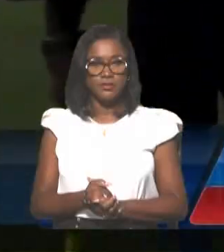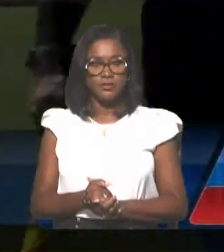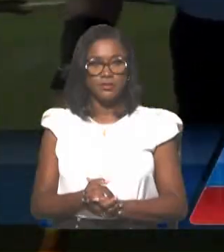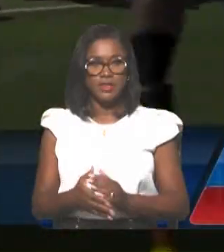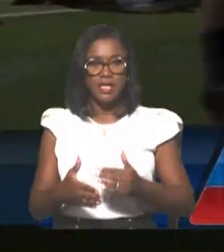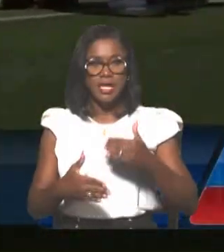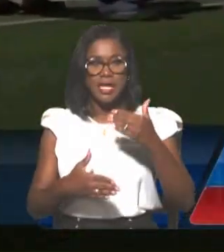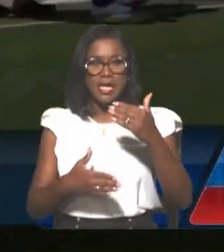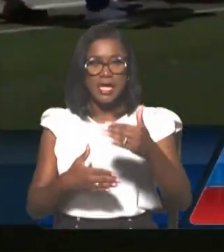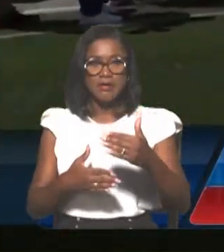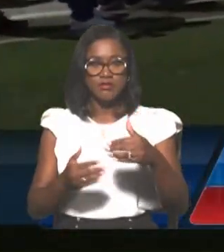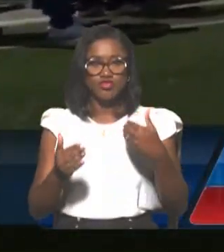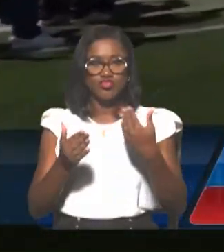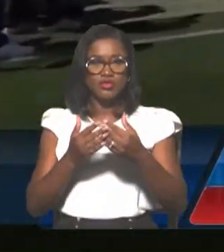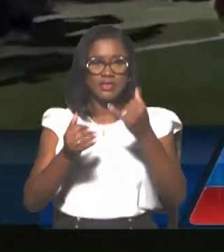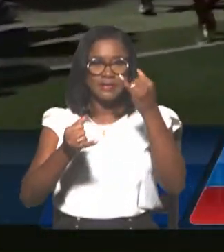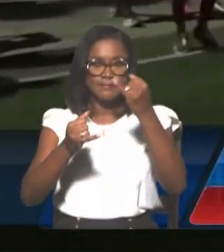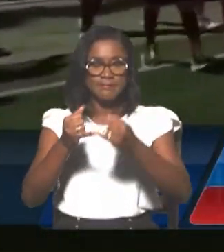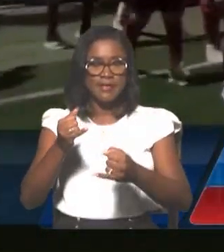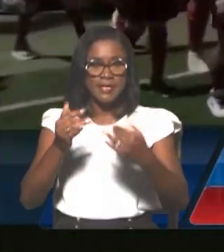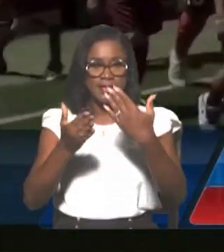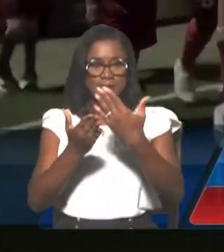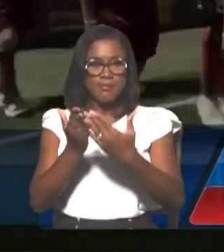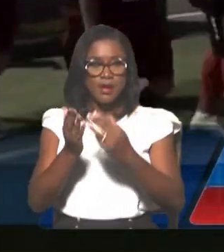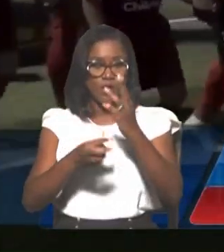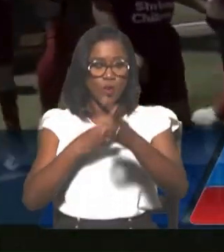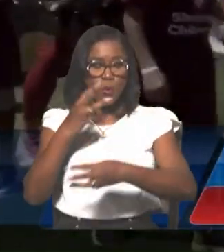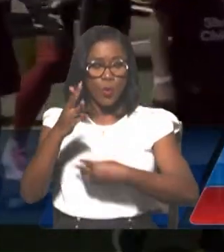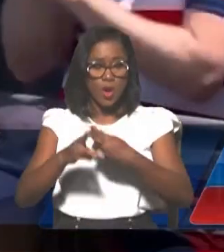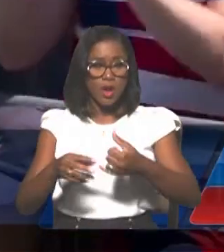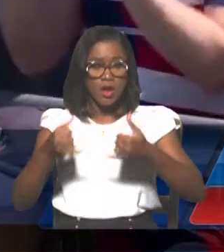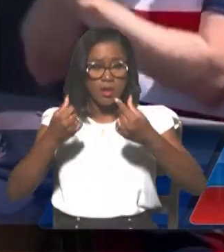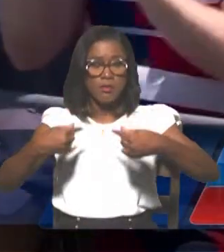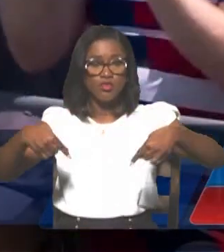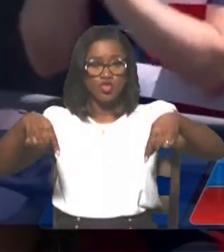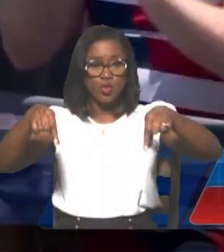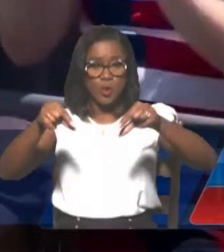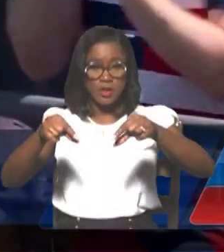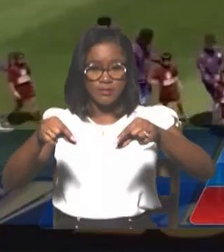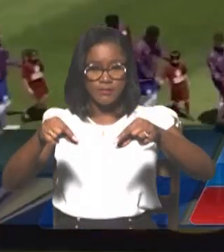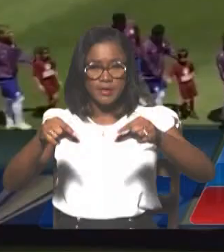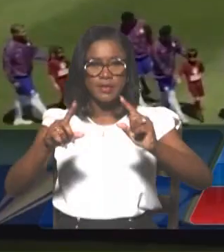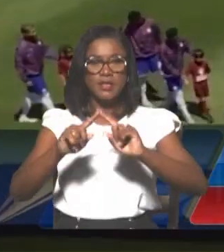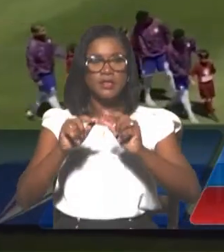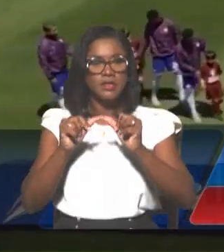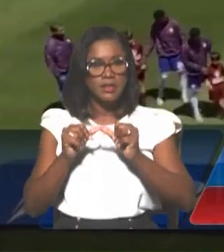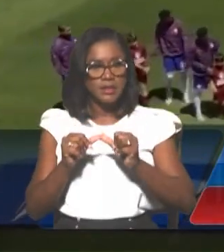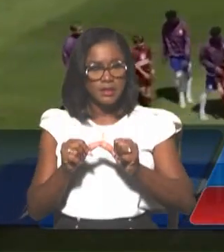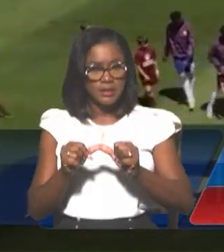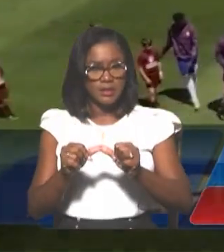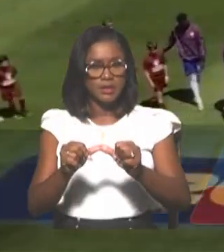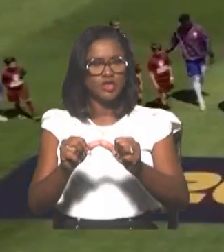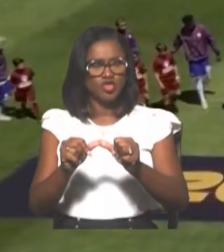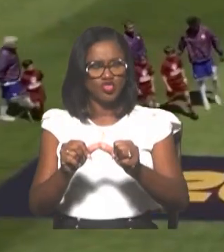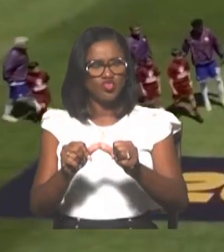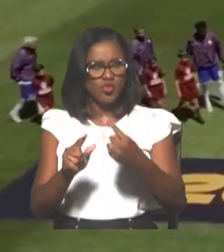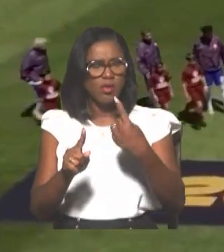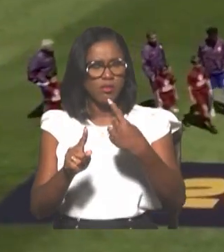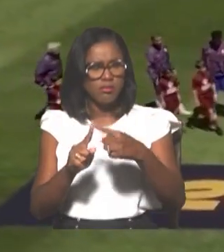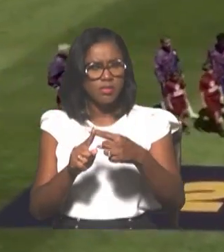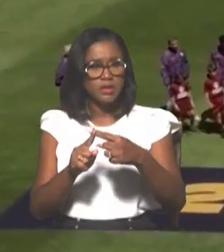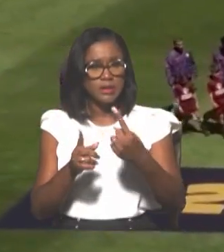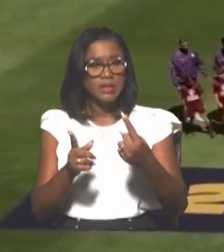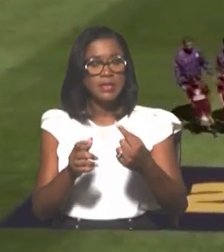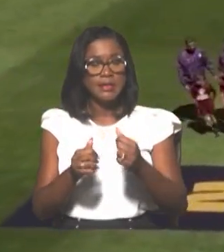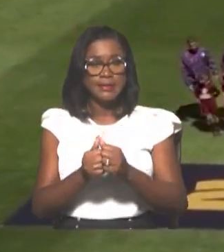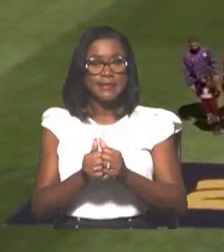After advancing to the final round of the CONCACAF World Cup qualifiers, the Soca Warriors look to continue what has been a positive run when they met